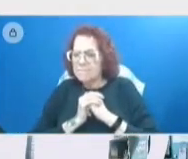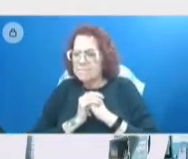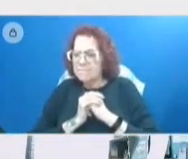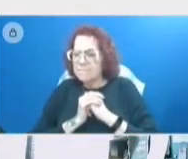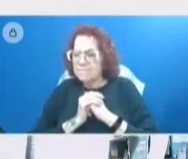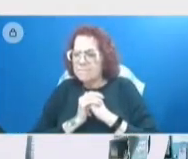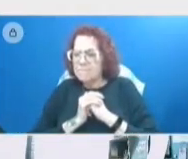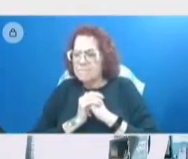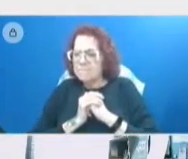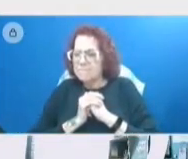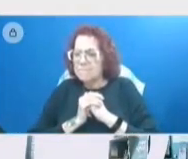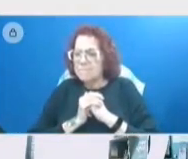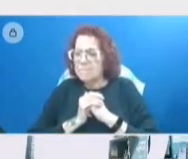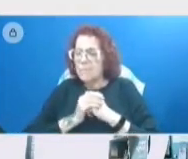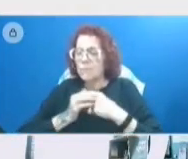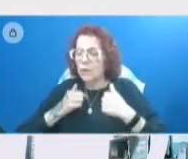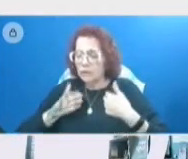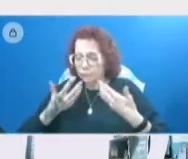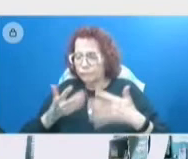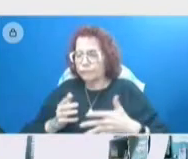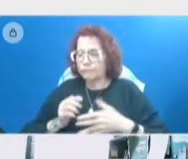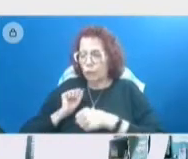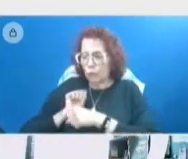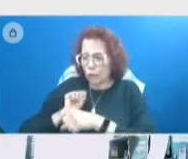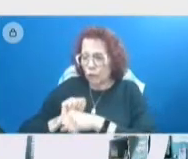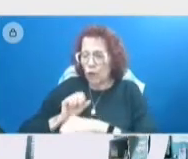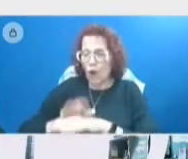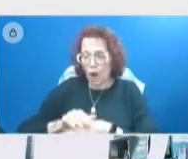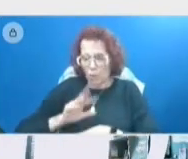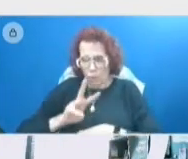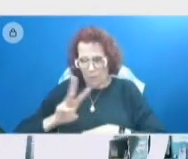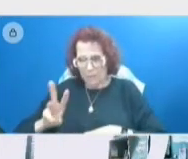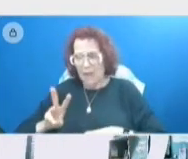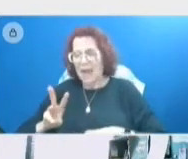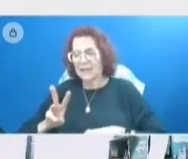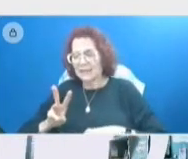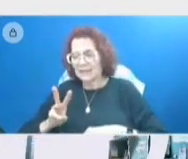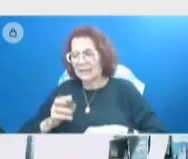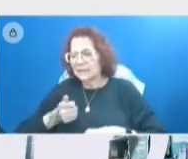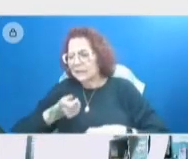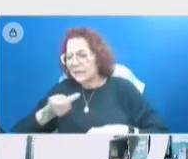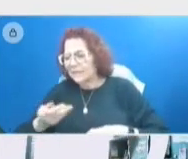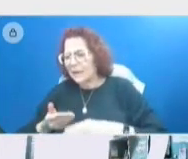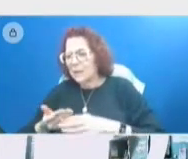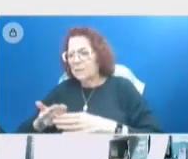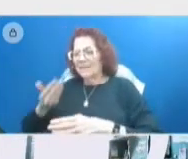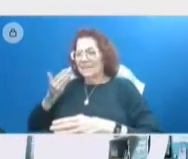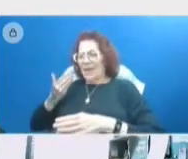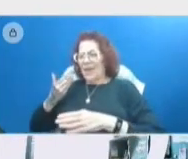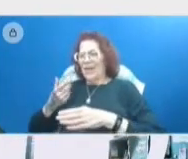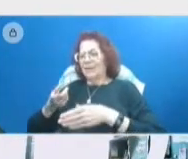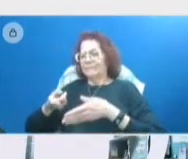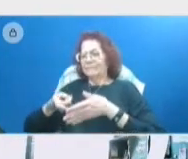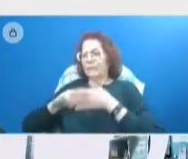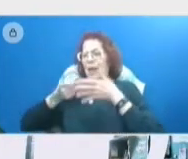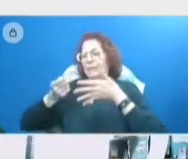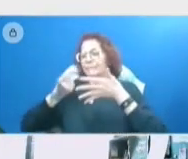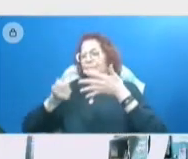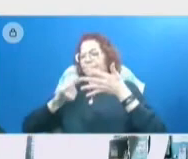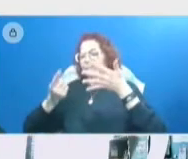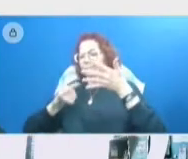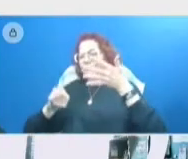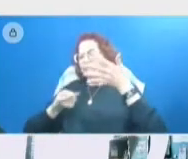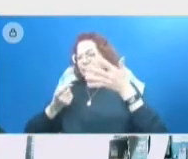So we are working towards that end. We've already made several of the previously required fields now optional to help streamline